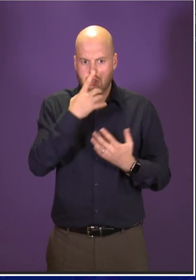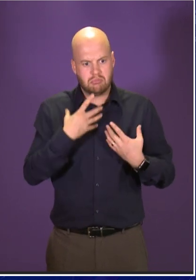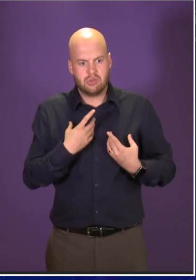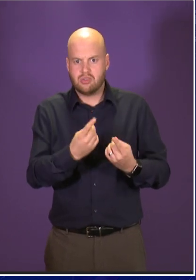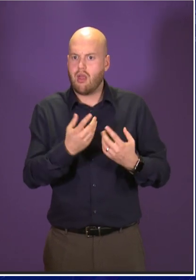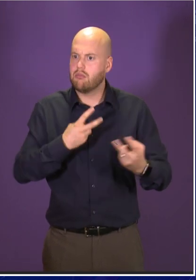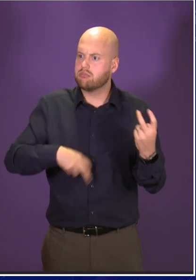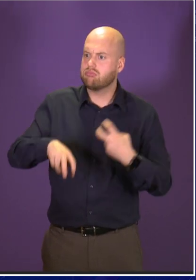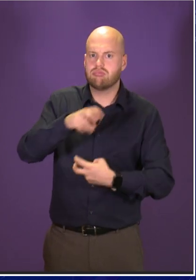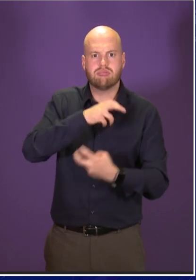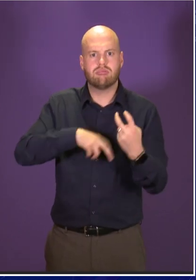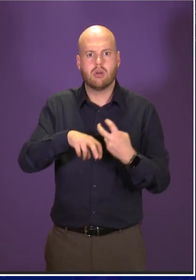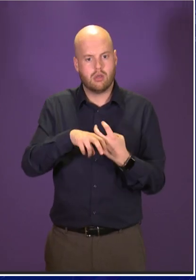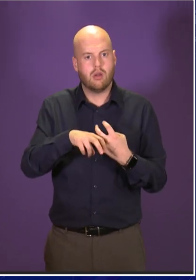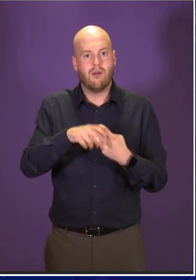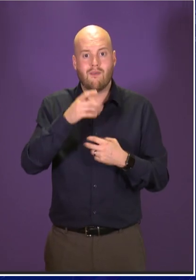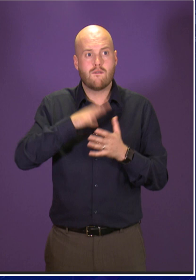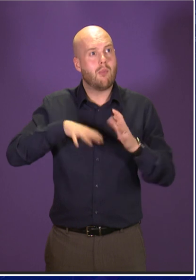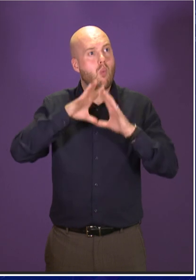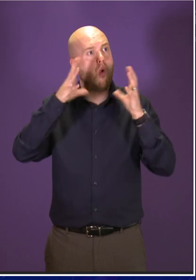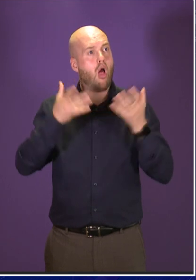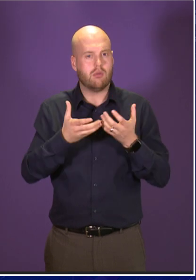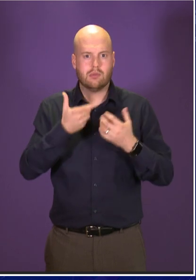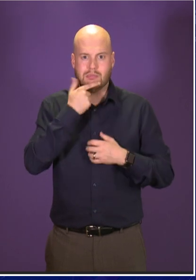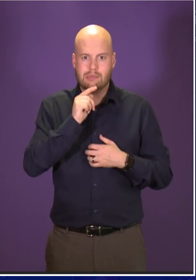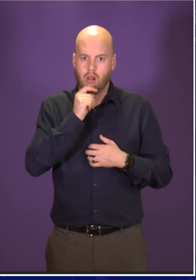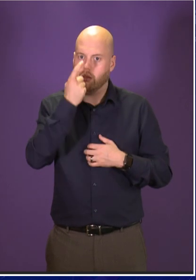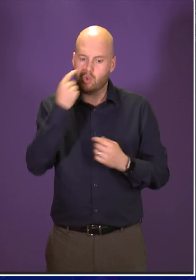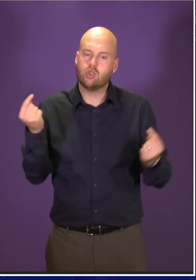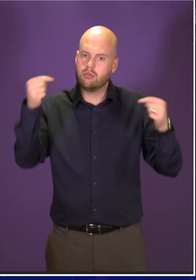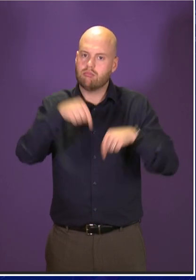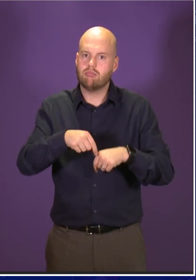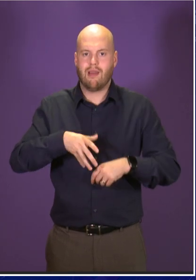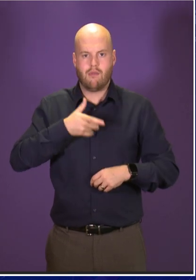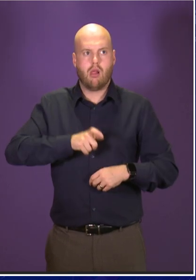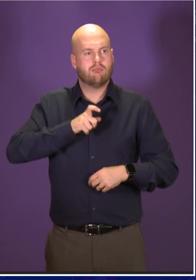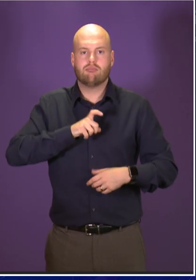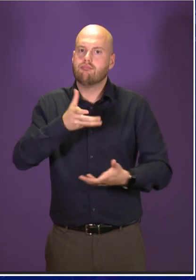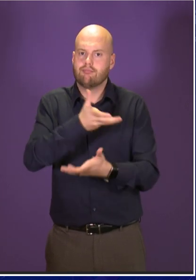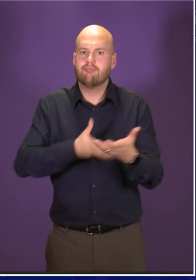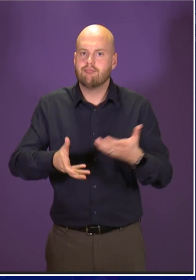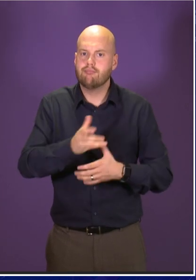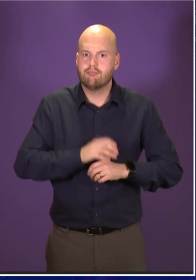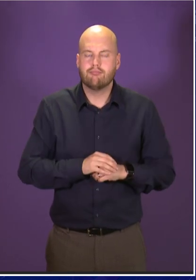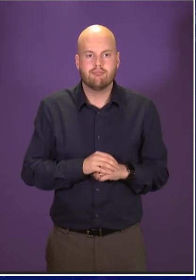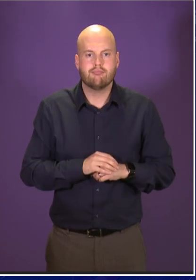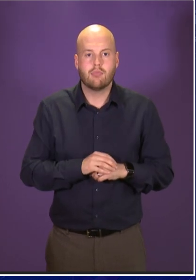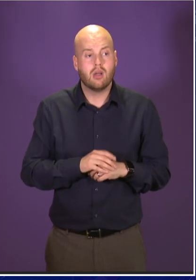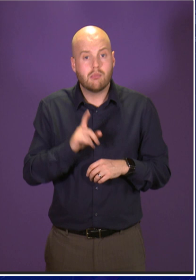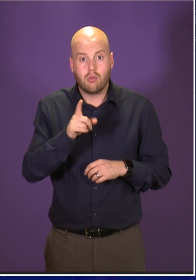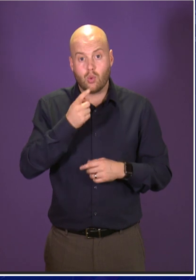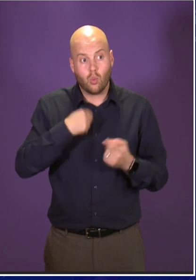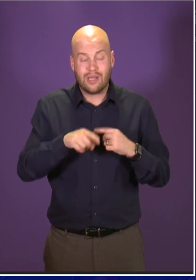all over the world, men would gather here. If geography favored us, it is true that we also learn from